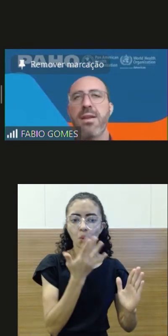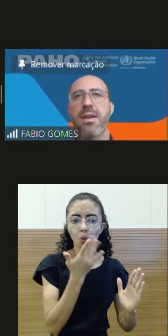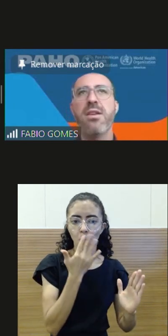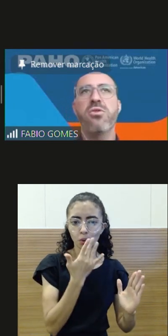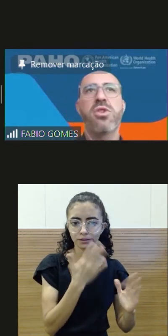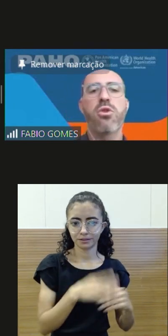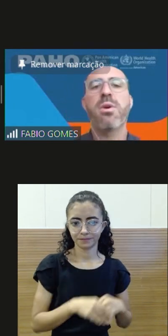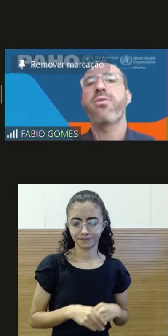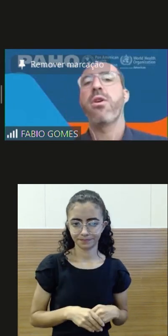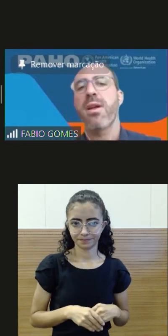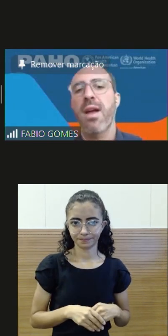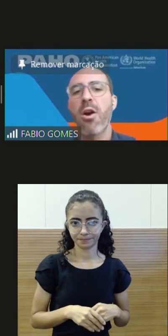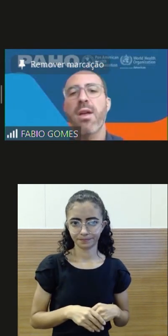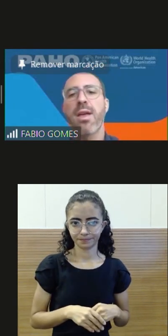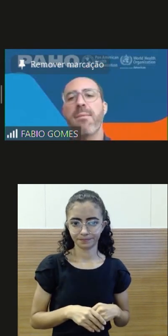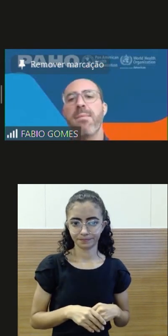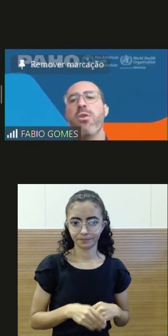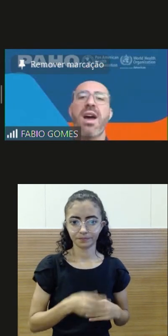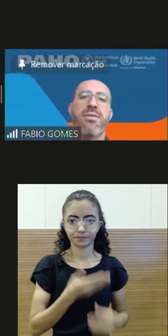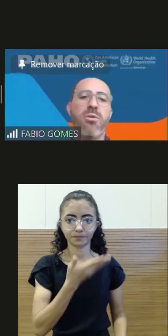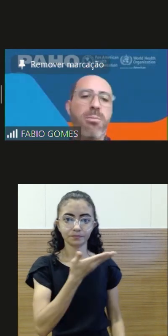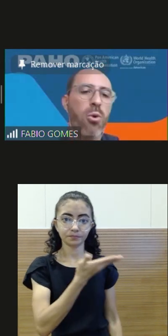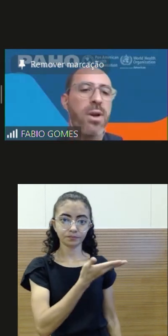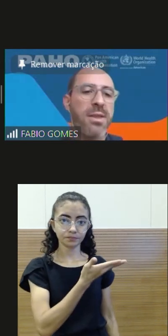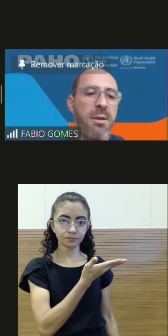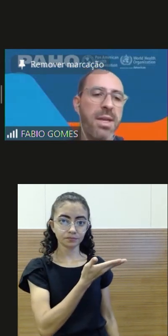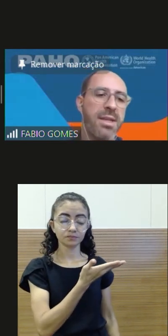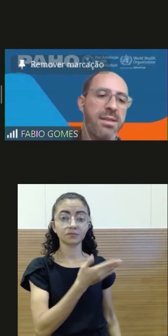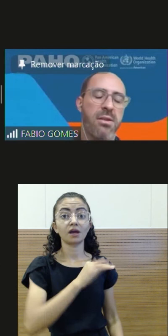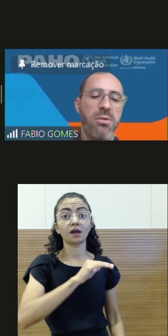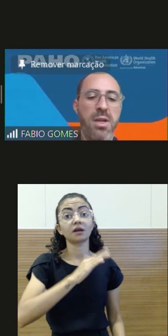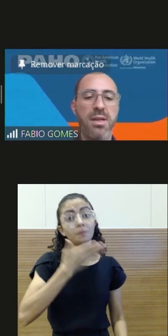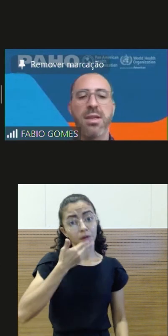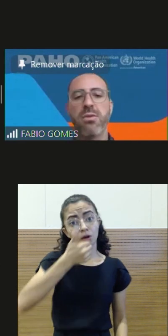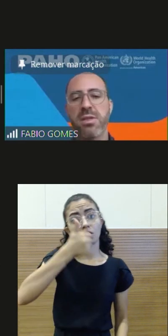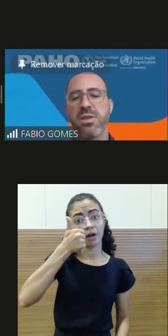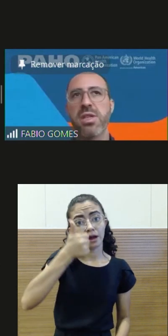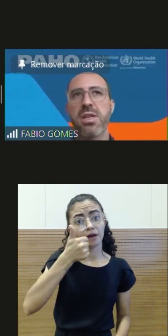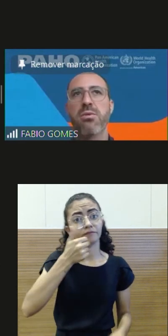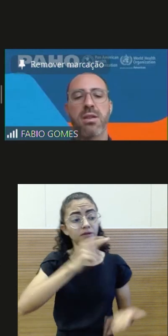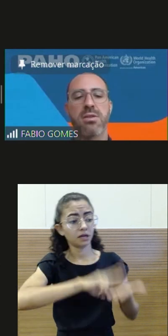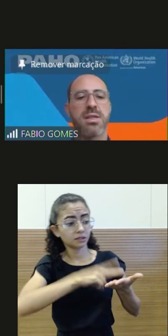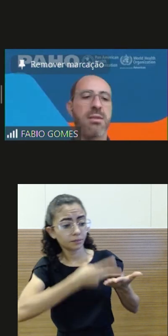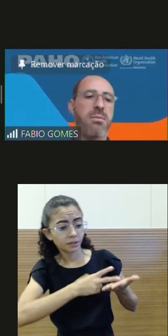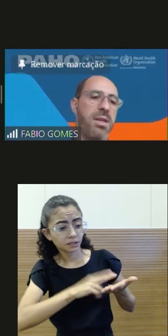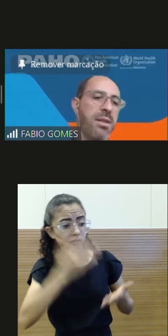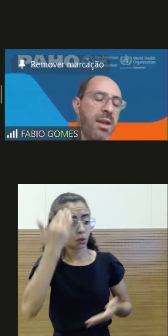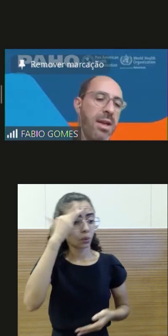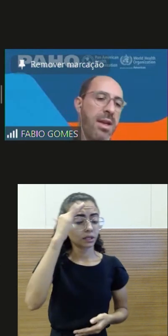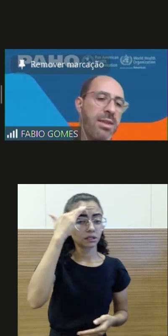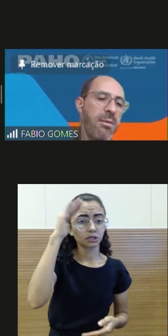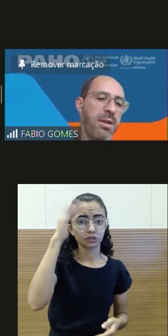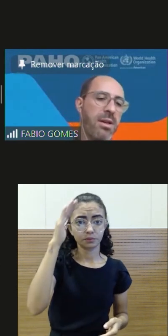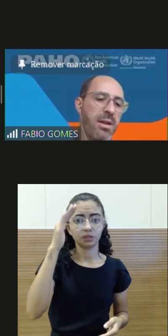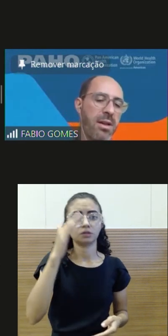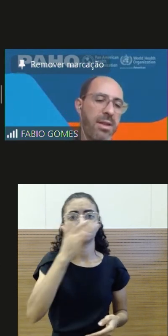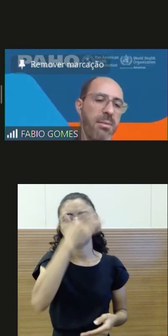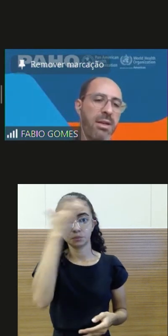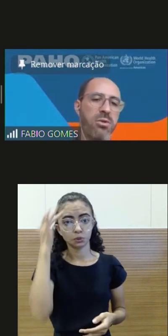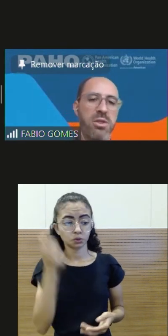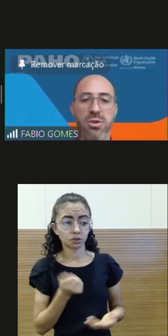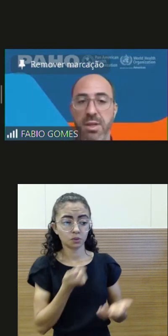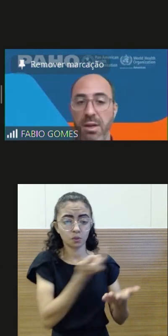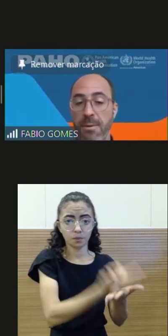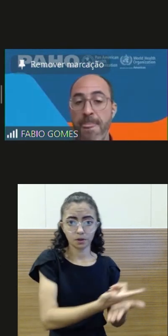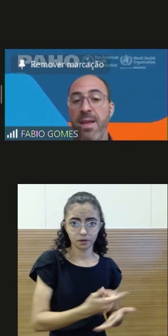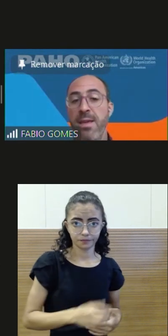to these nutritional tables, and in this way improved the interpretation.